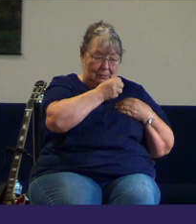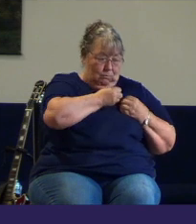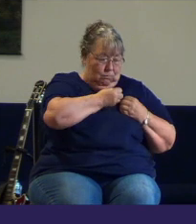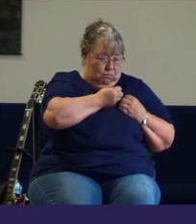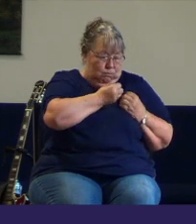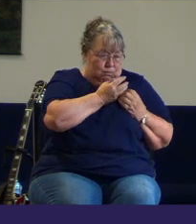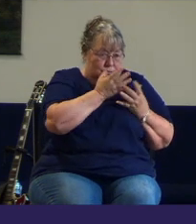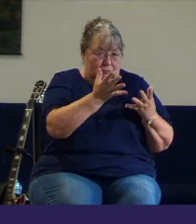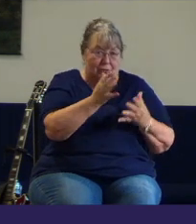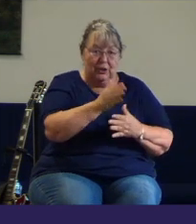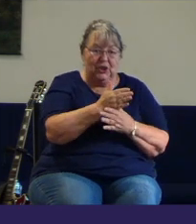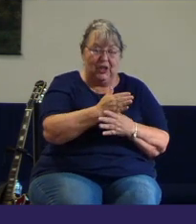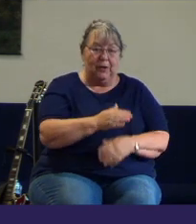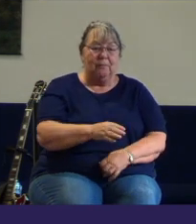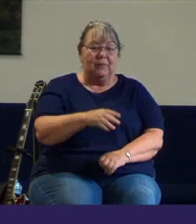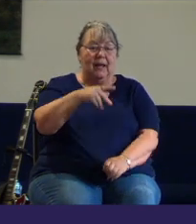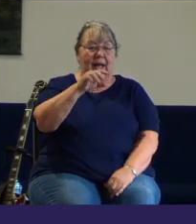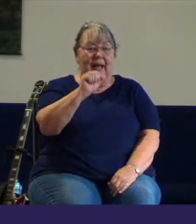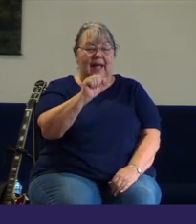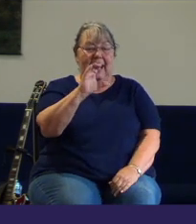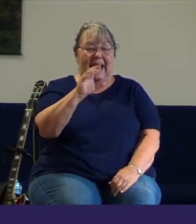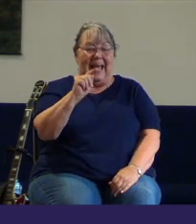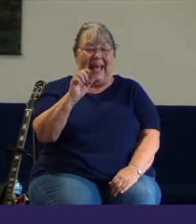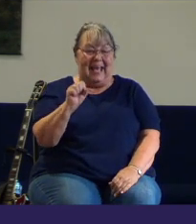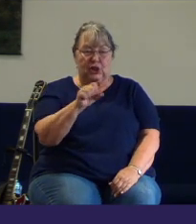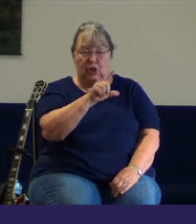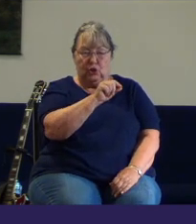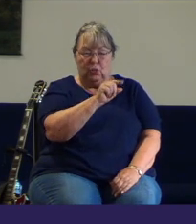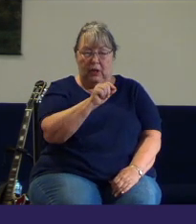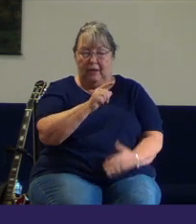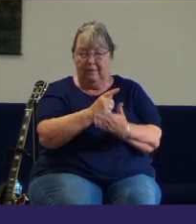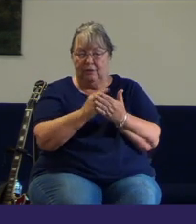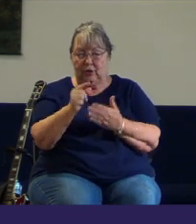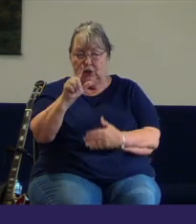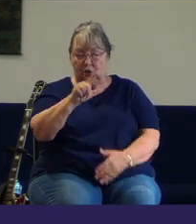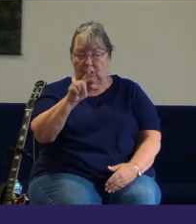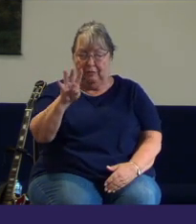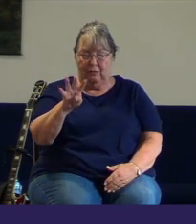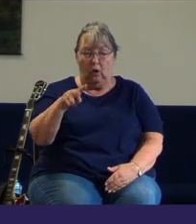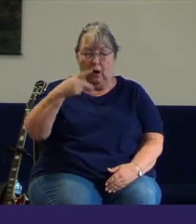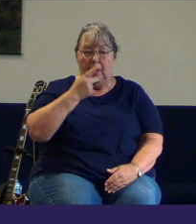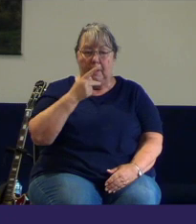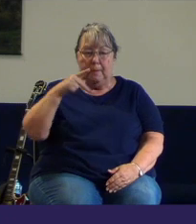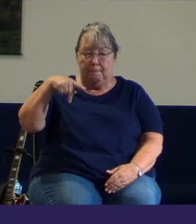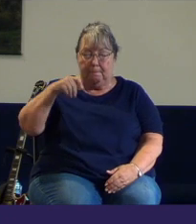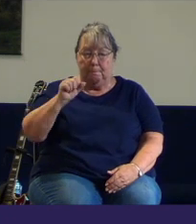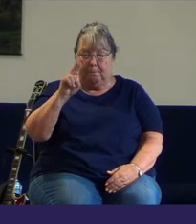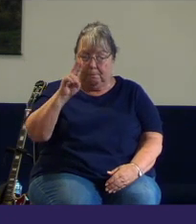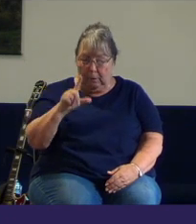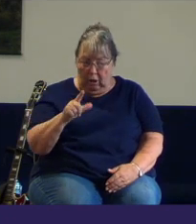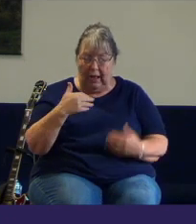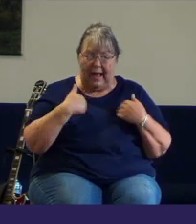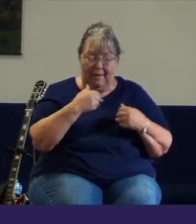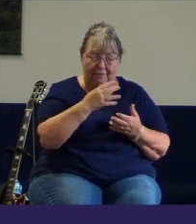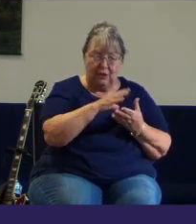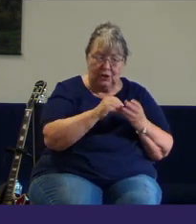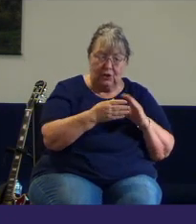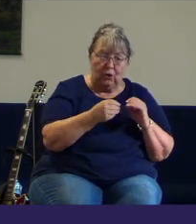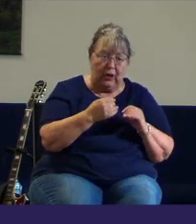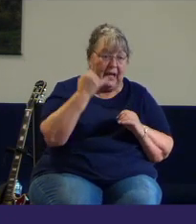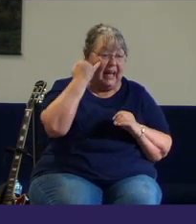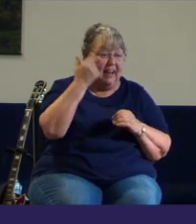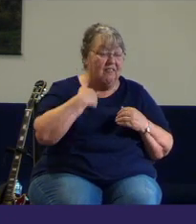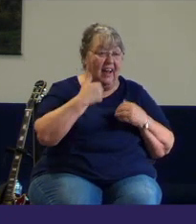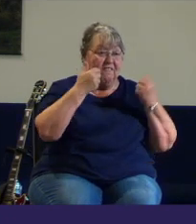Paul had a story. Acts 20:24, he says, however, I consider my life worth nothing to me, if only I may finish the race